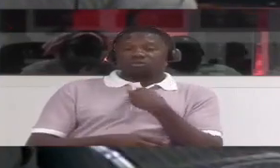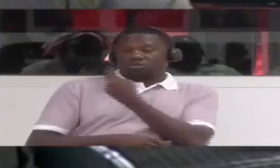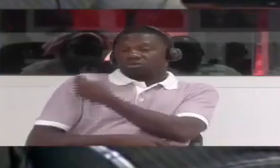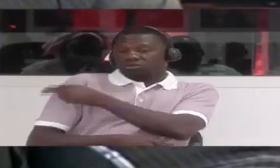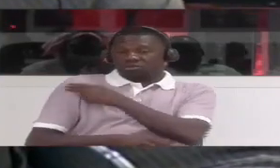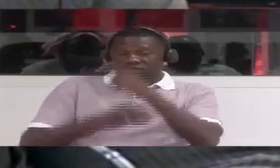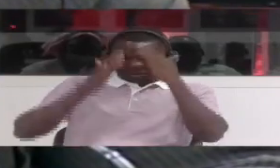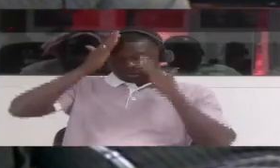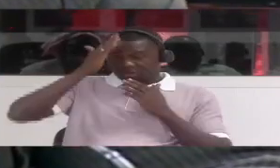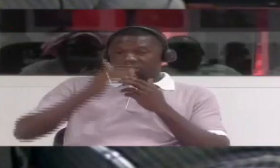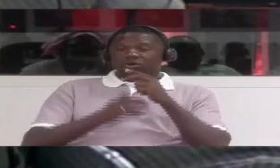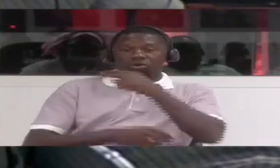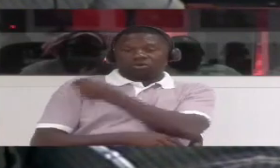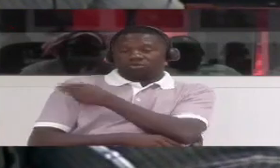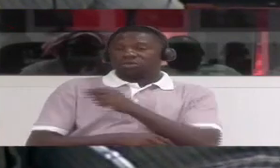back.